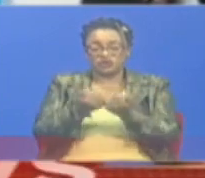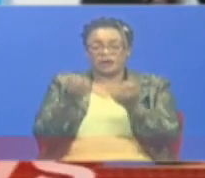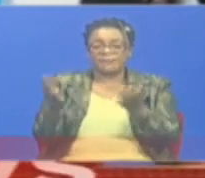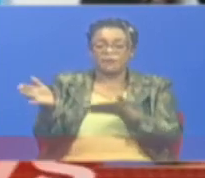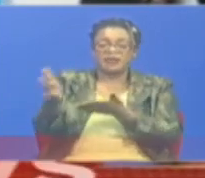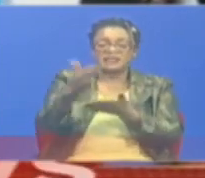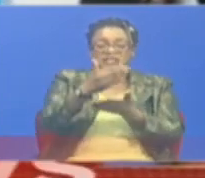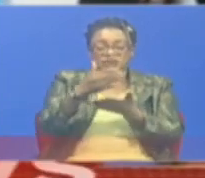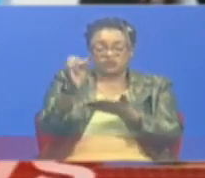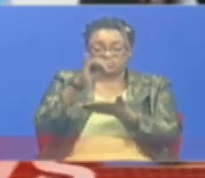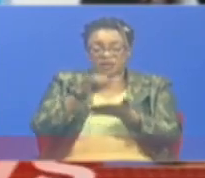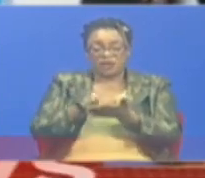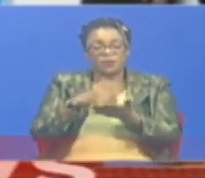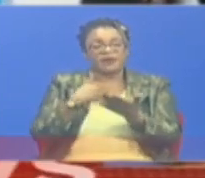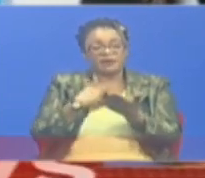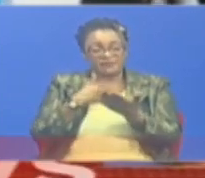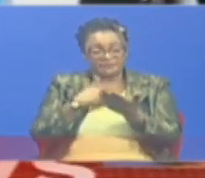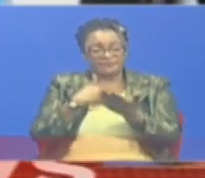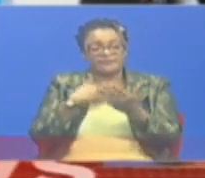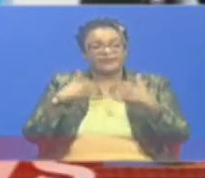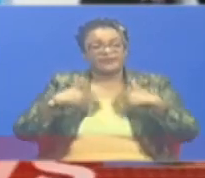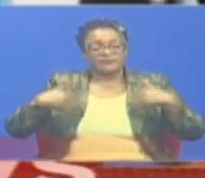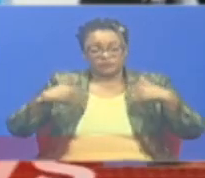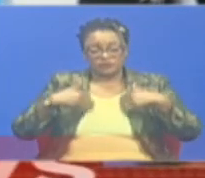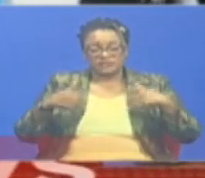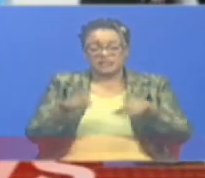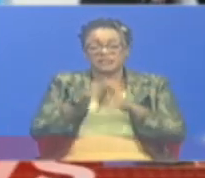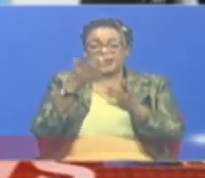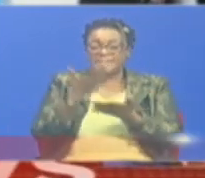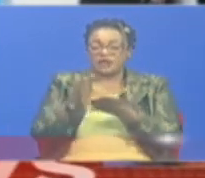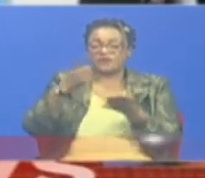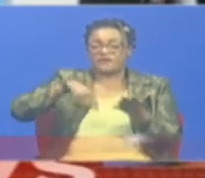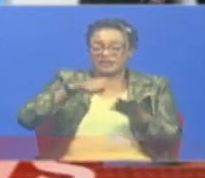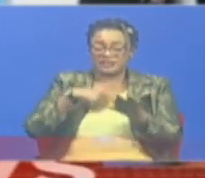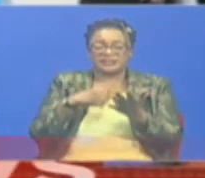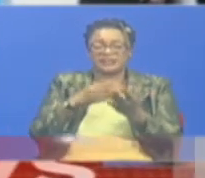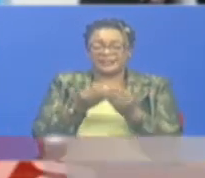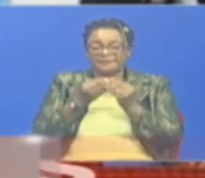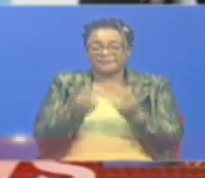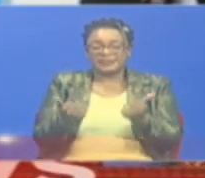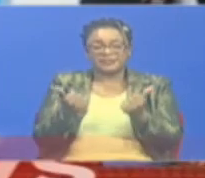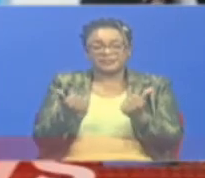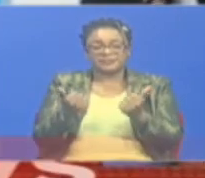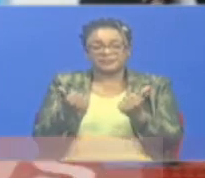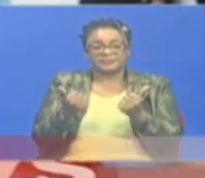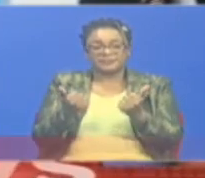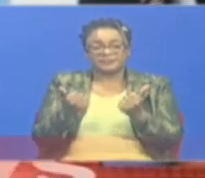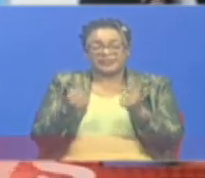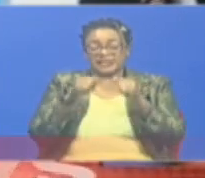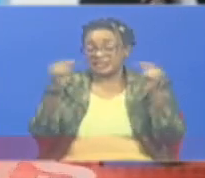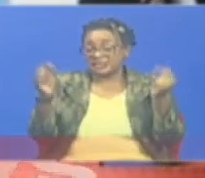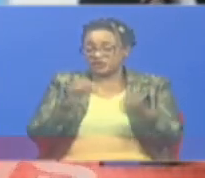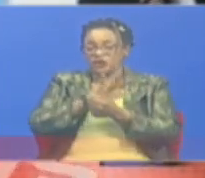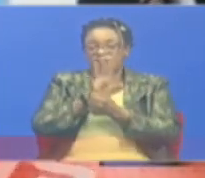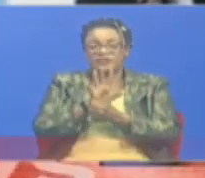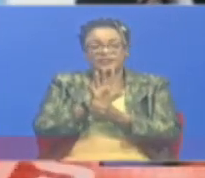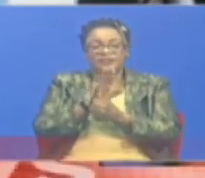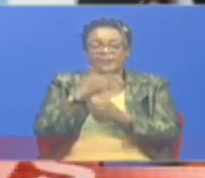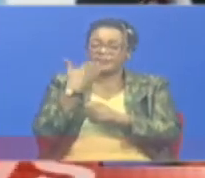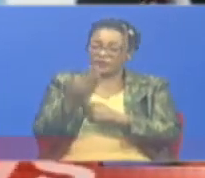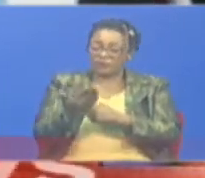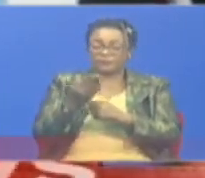that we have the refugees as part of us in the fight against COVID-19 disease. Thank you.